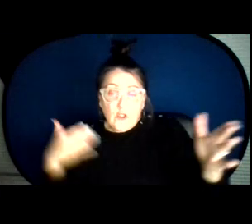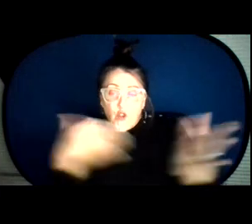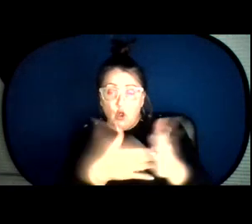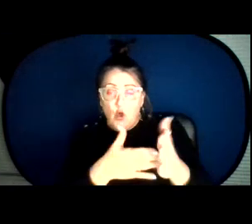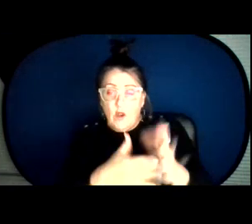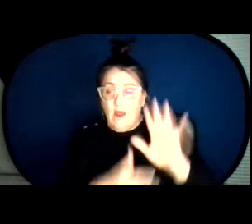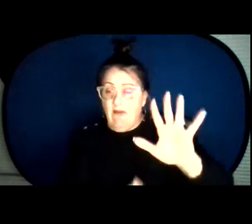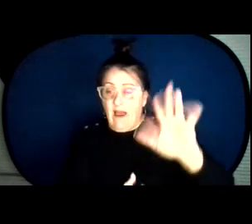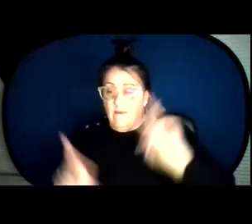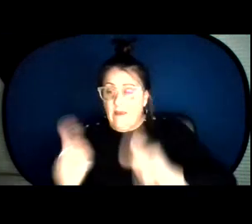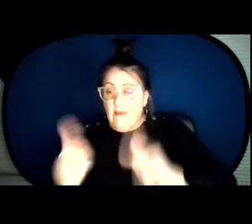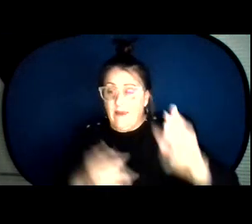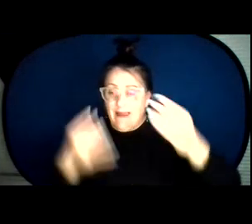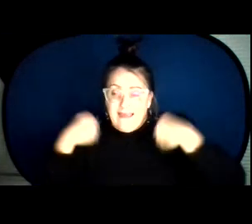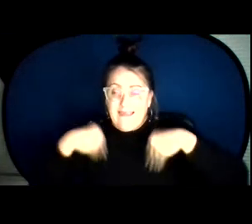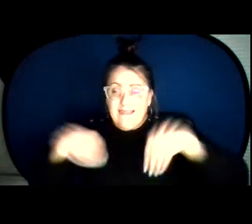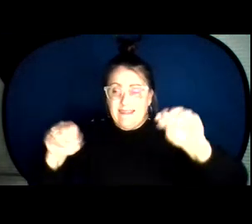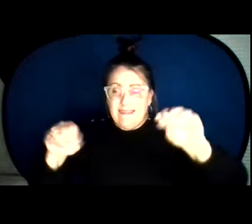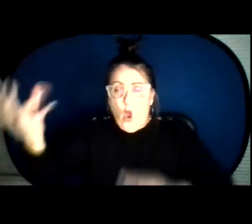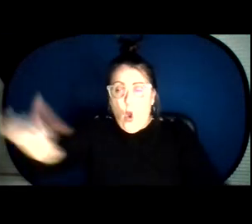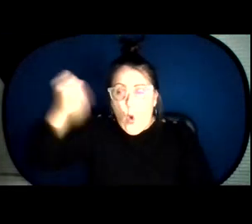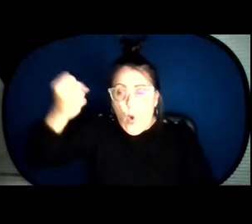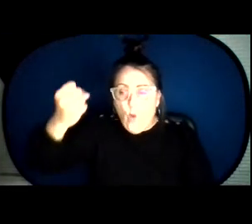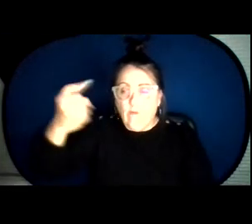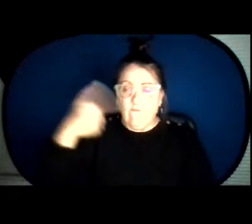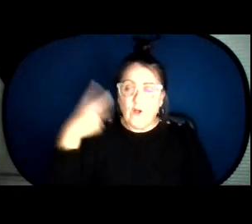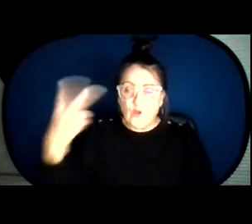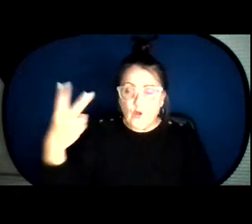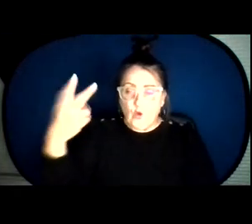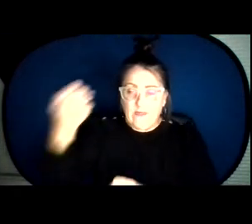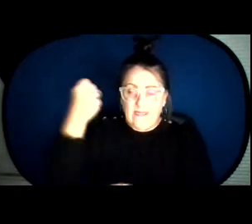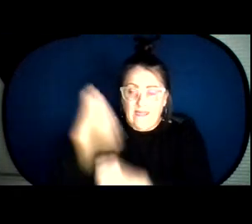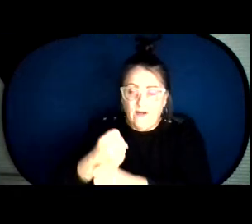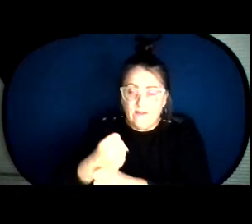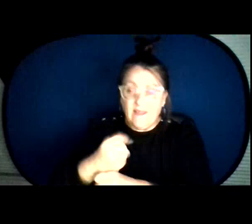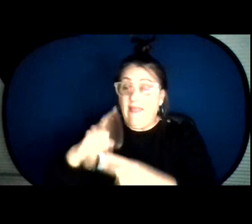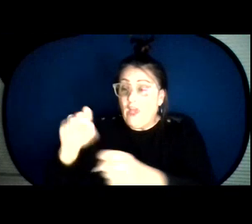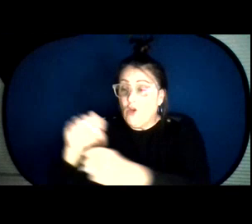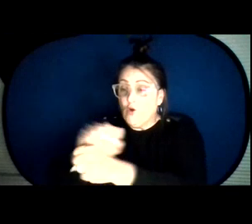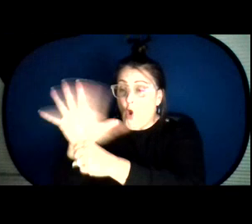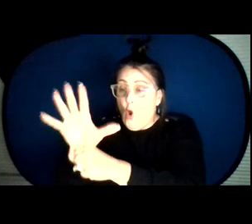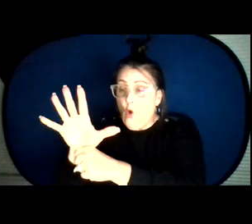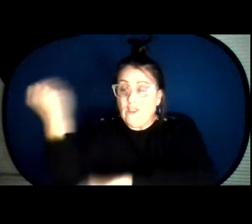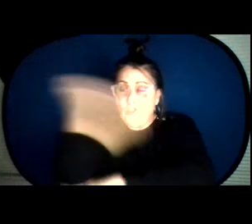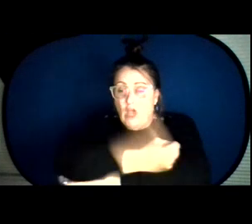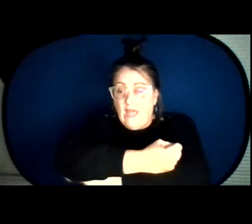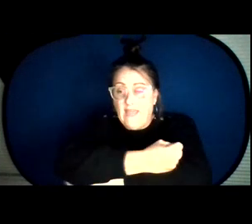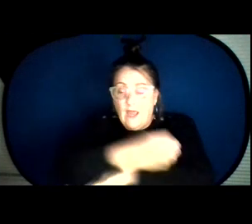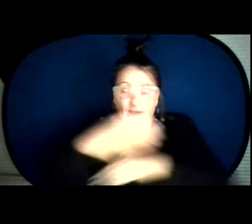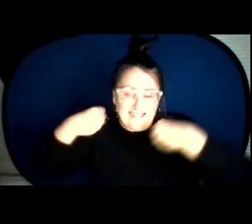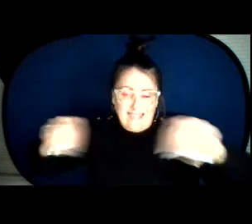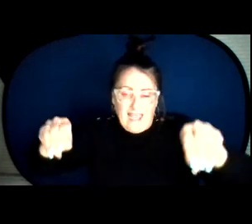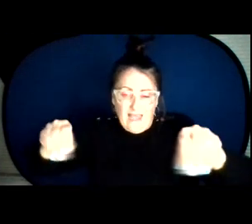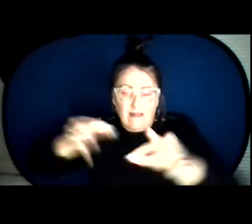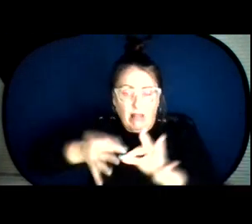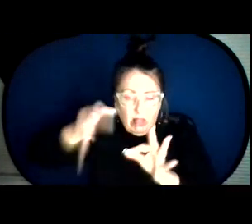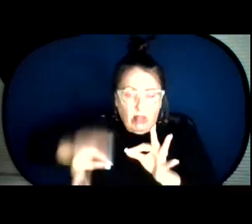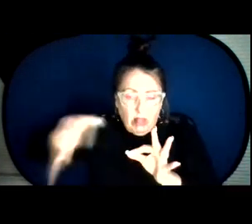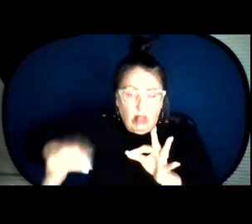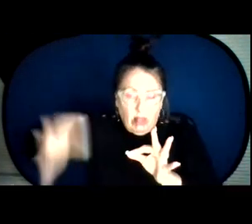which resulted in sales being halted for over 2 years, followed by the COVID shutdown. Sales were delayed for years, which ushered